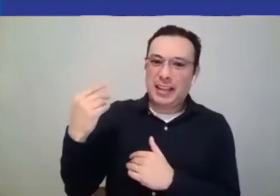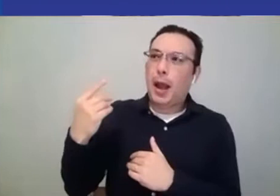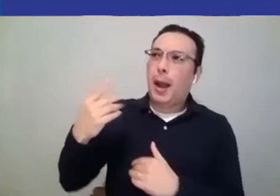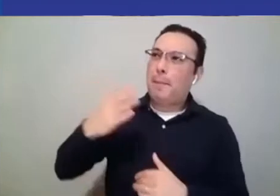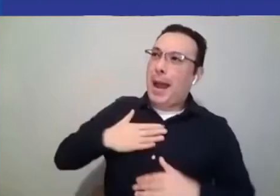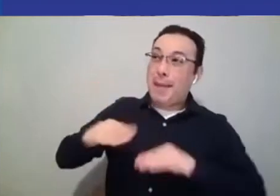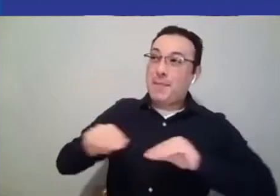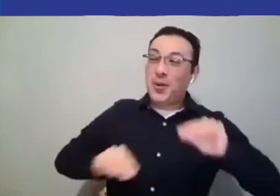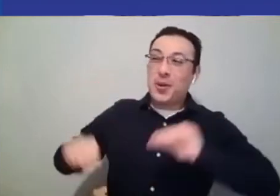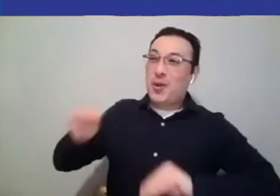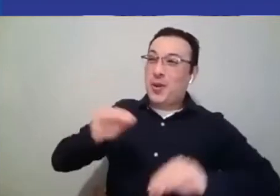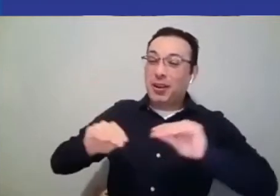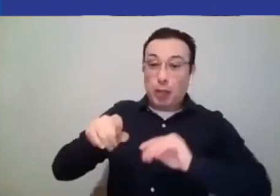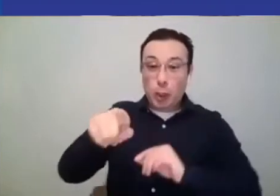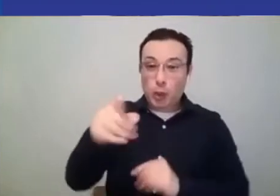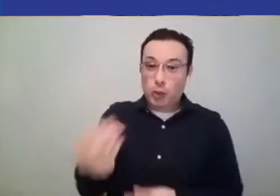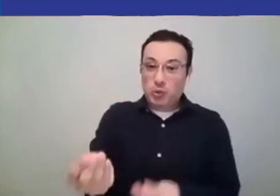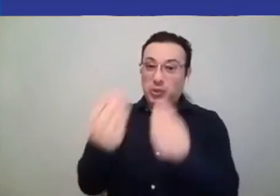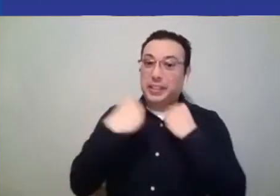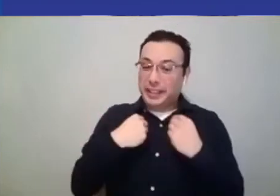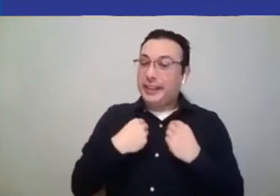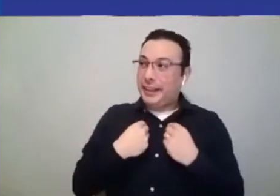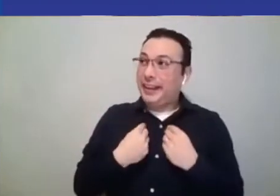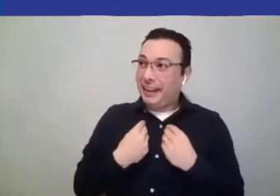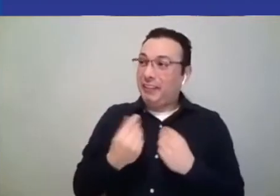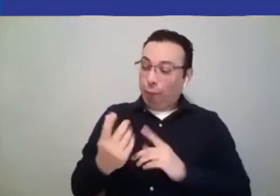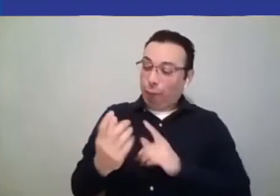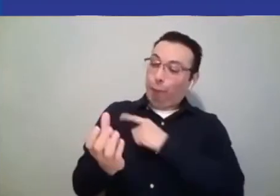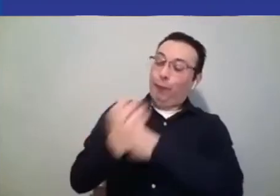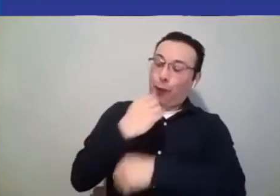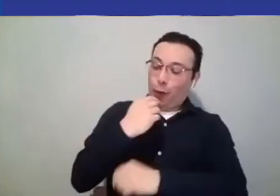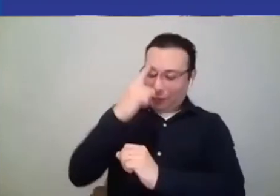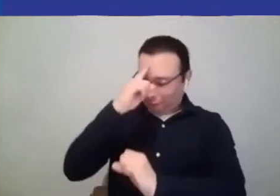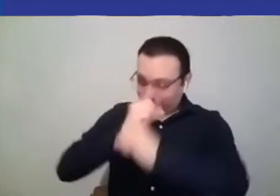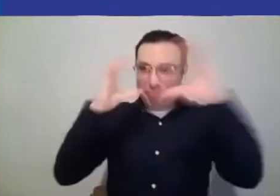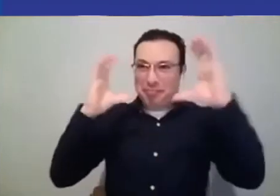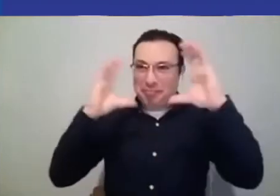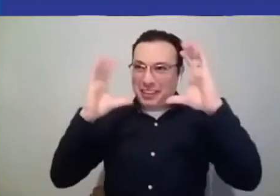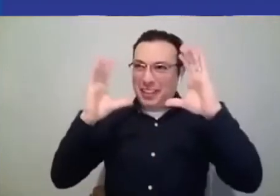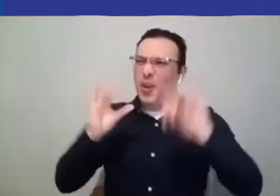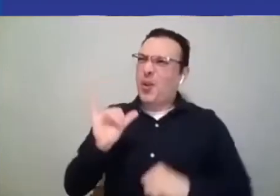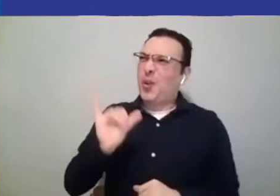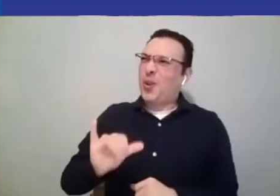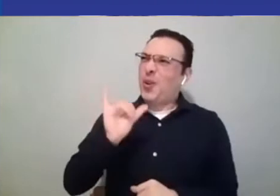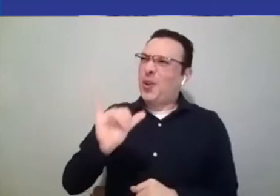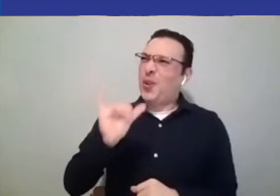Sankofa-ish movement now that I'm thinking about it, that you made me like regurgitate.